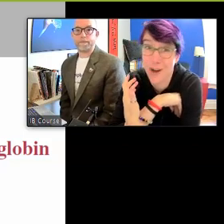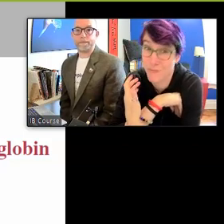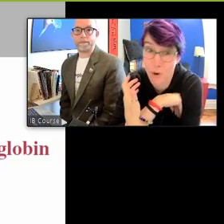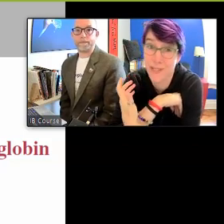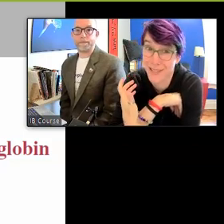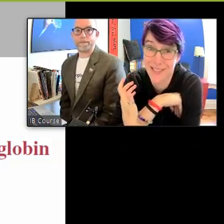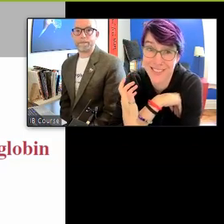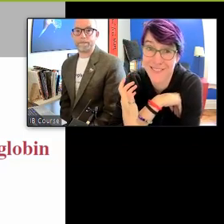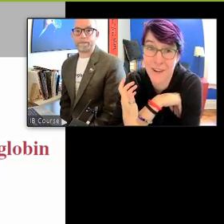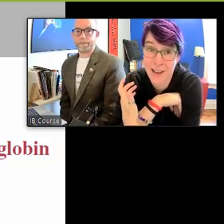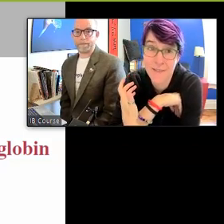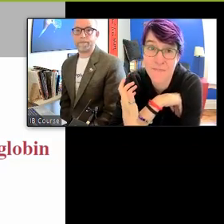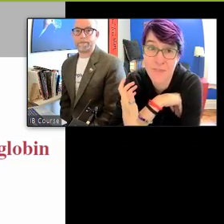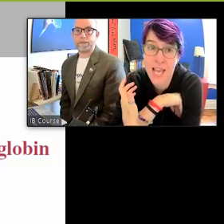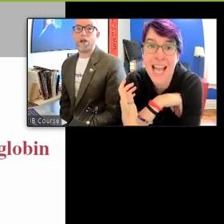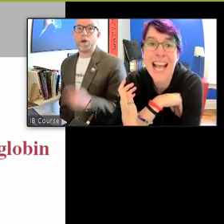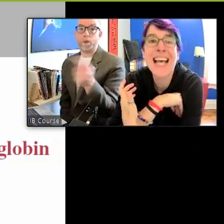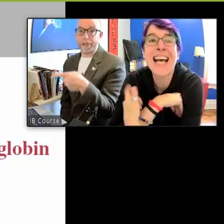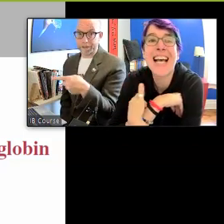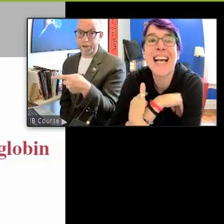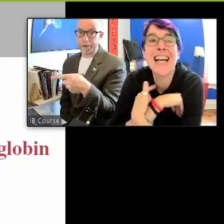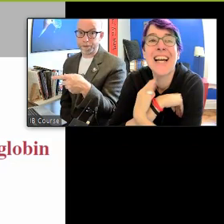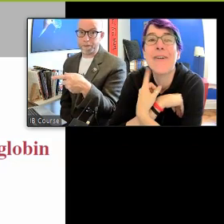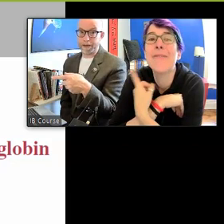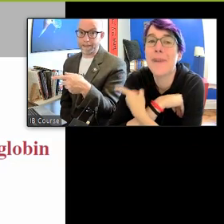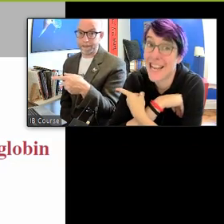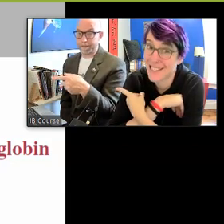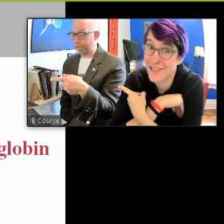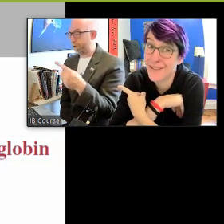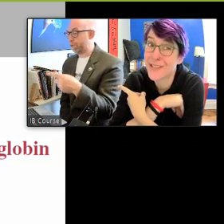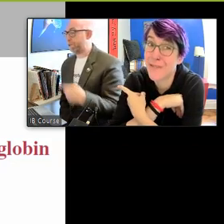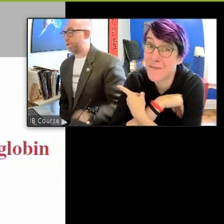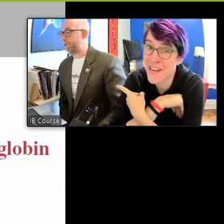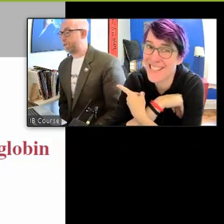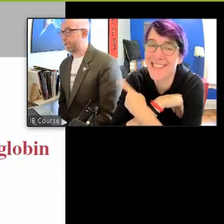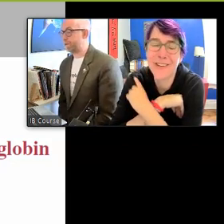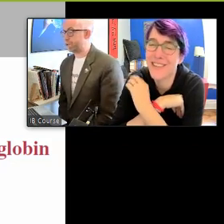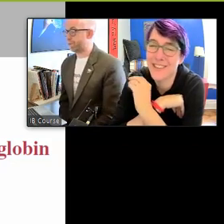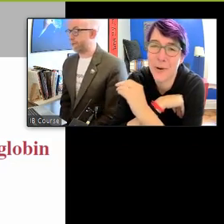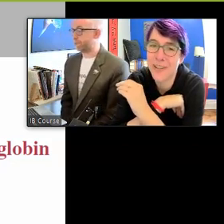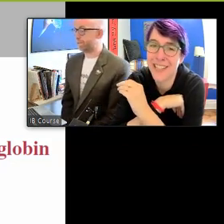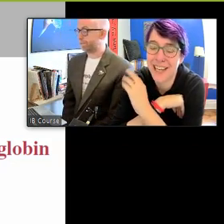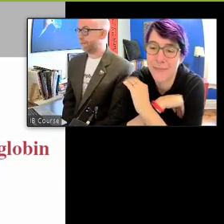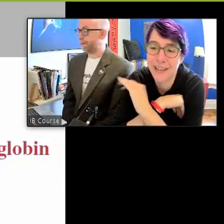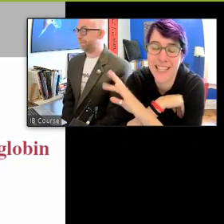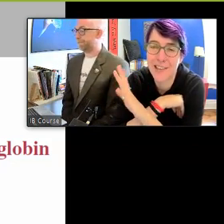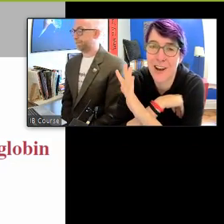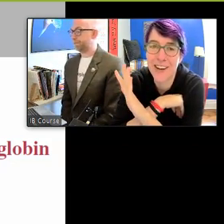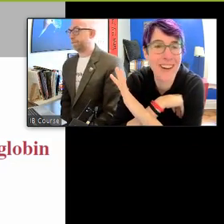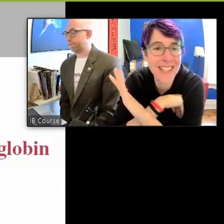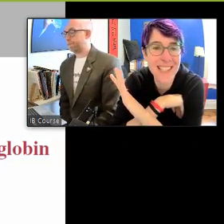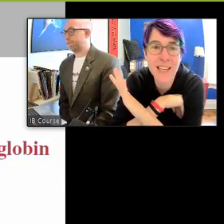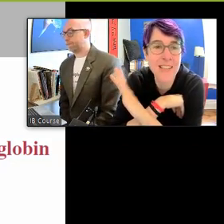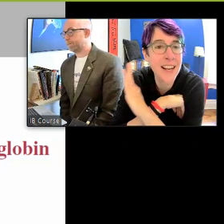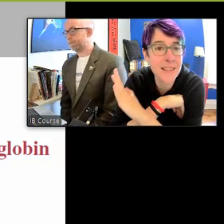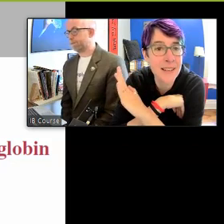like osmosis, right? Which has to do with their small body size. Which has to do with their small body size. You're totally like bringing this along,